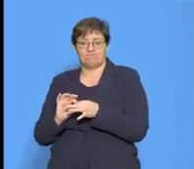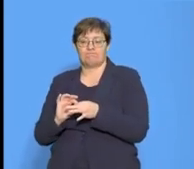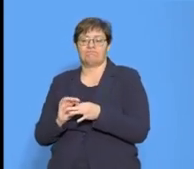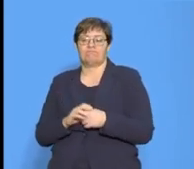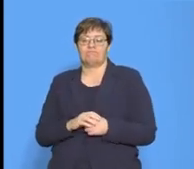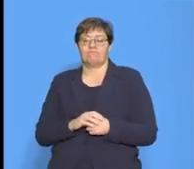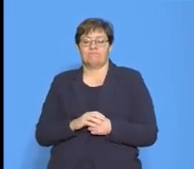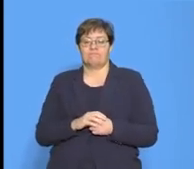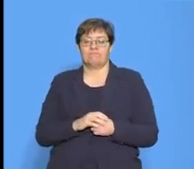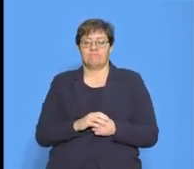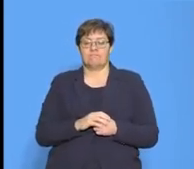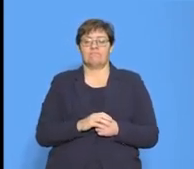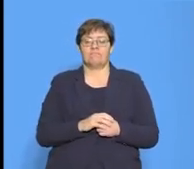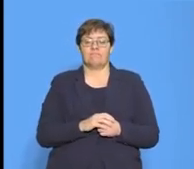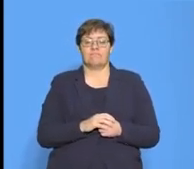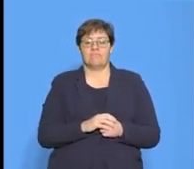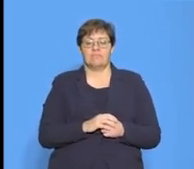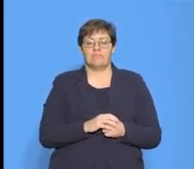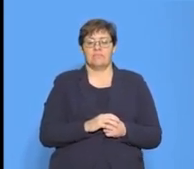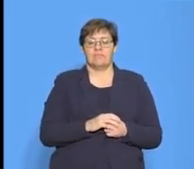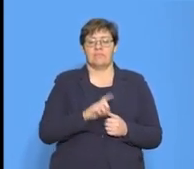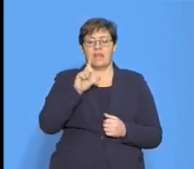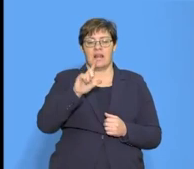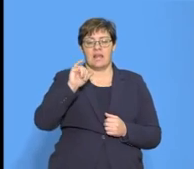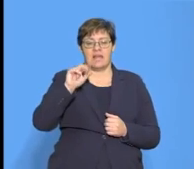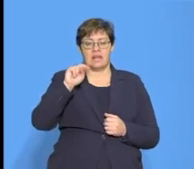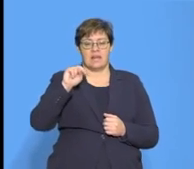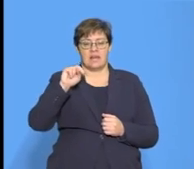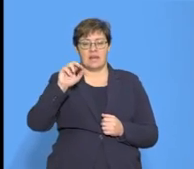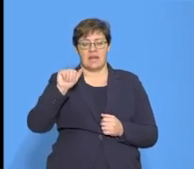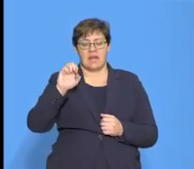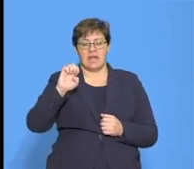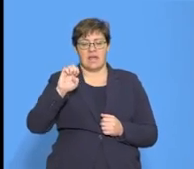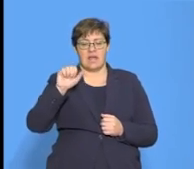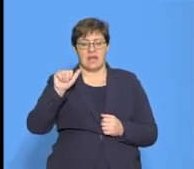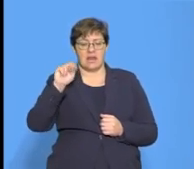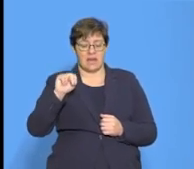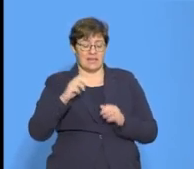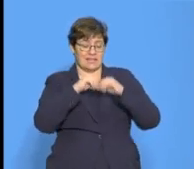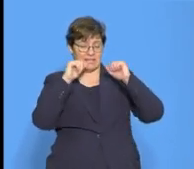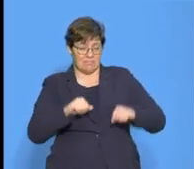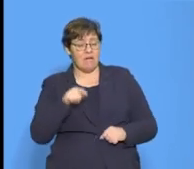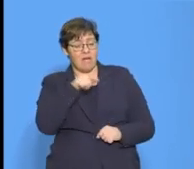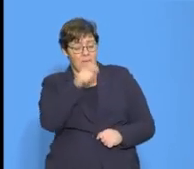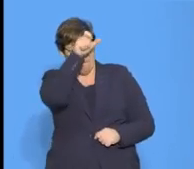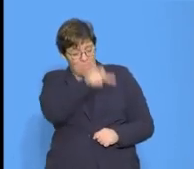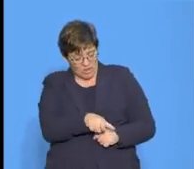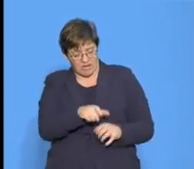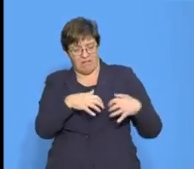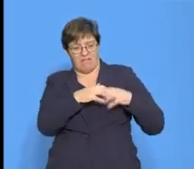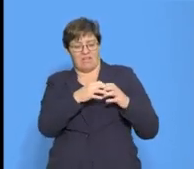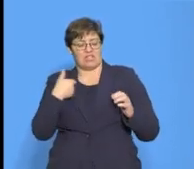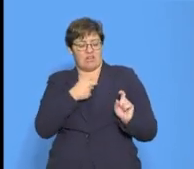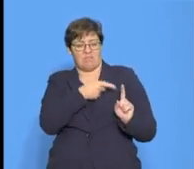to the Linnaean system. So it was Carl Linnaeus who developed this classification